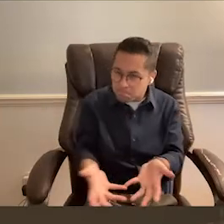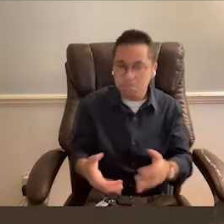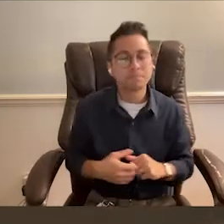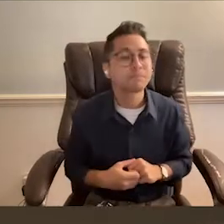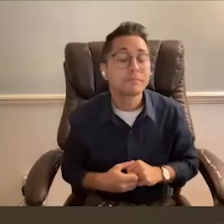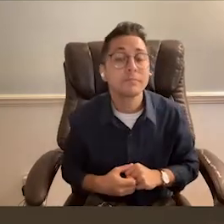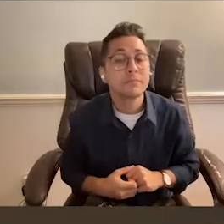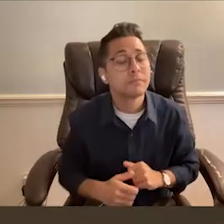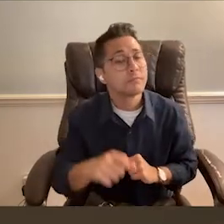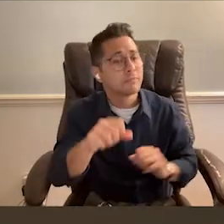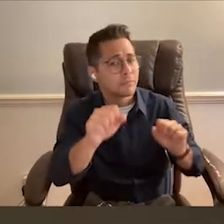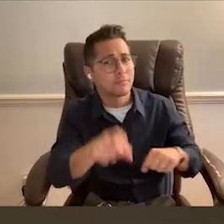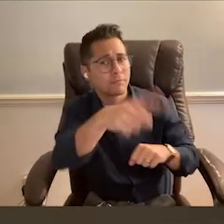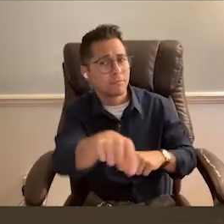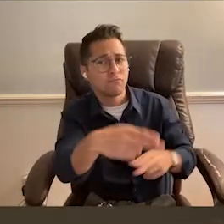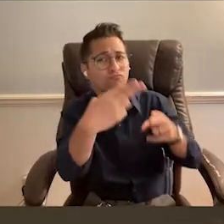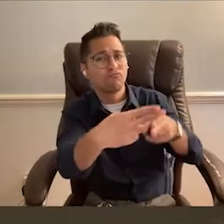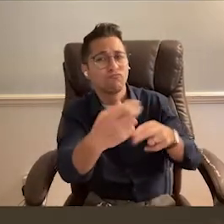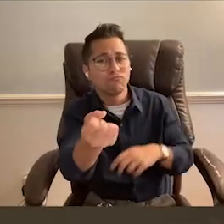So we have to look at the whole situation.